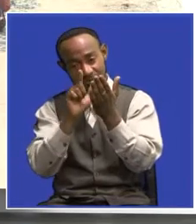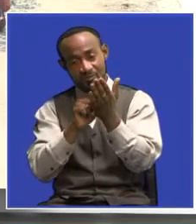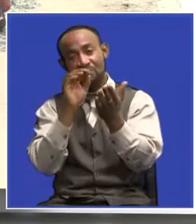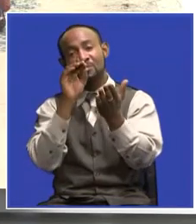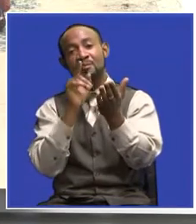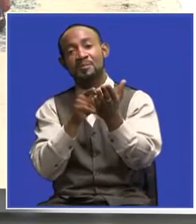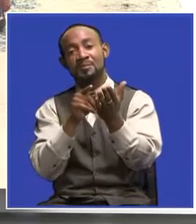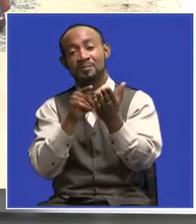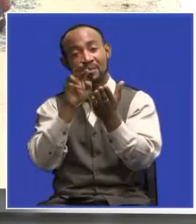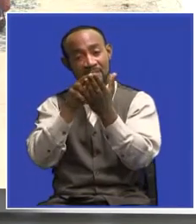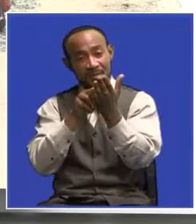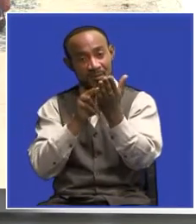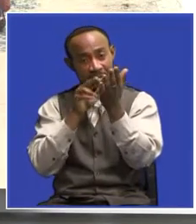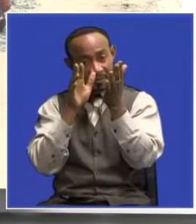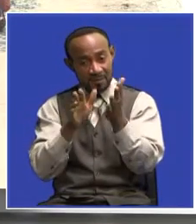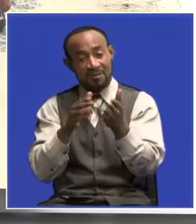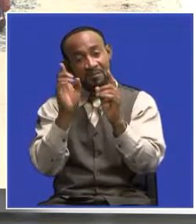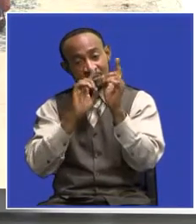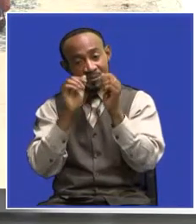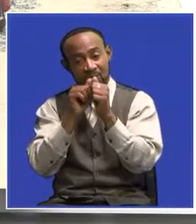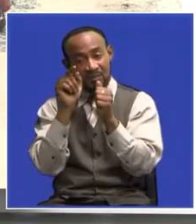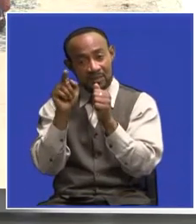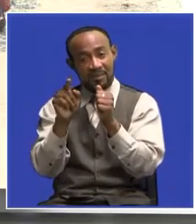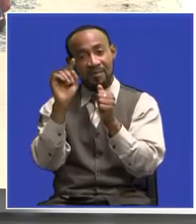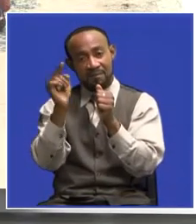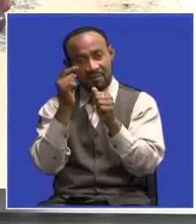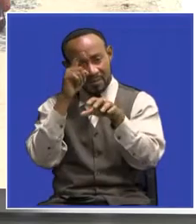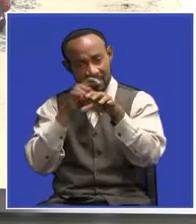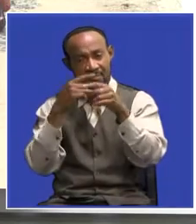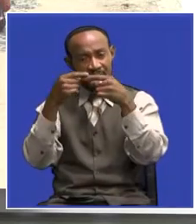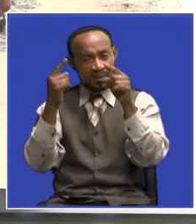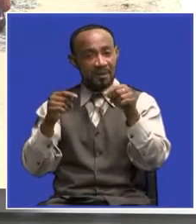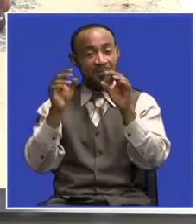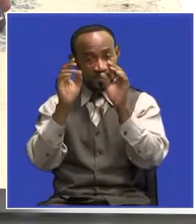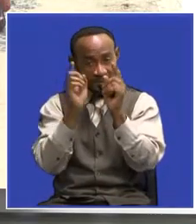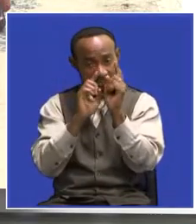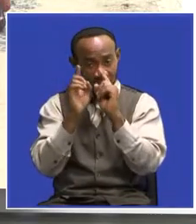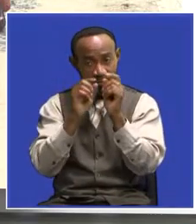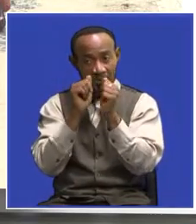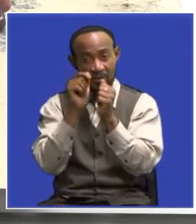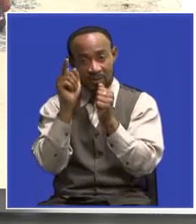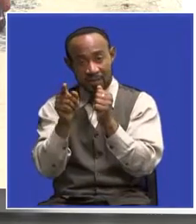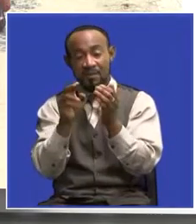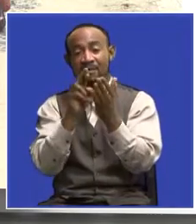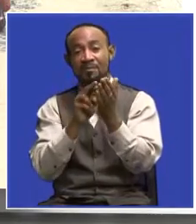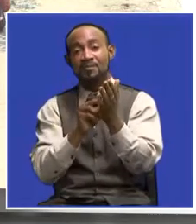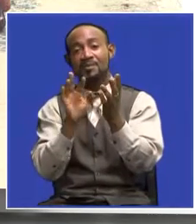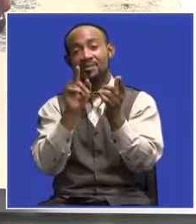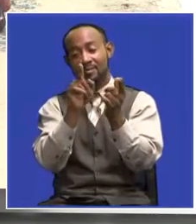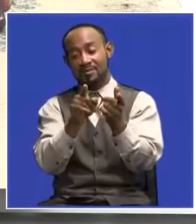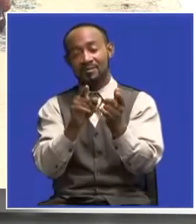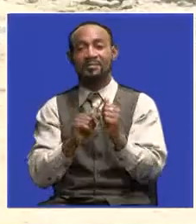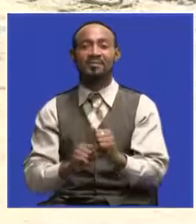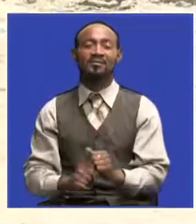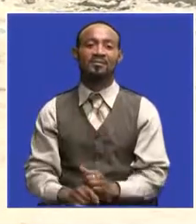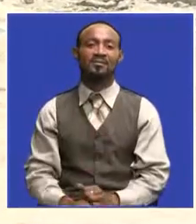matter. CNBC News has spoken to the victim and the family for the first time since the incident happened. Lufalankoani has the details in the following report.